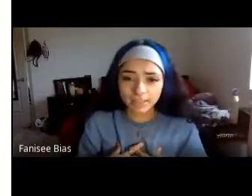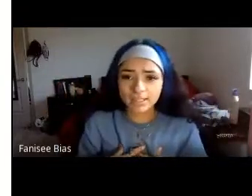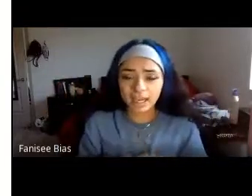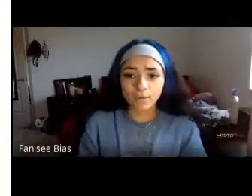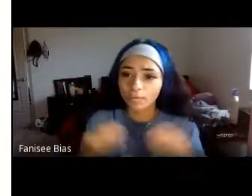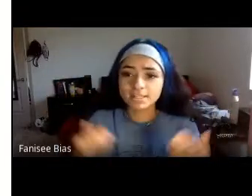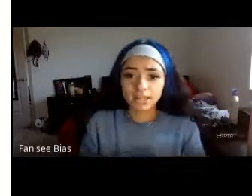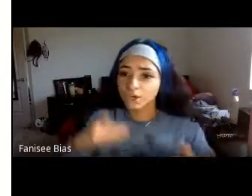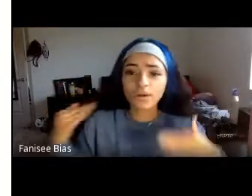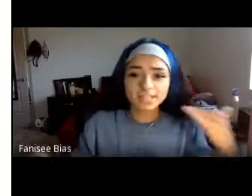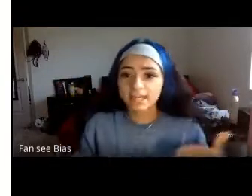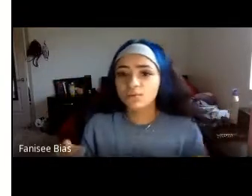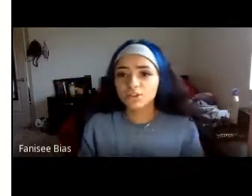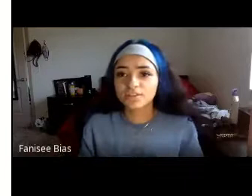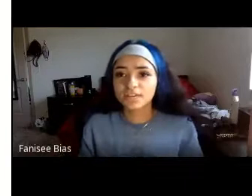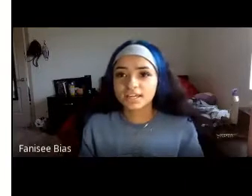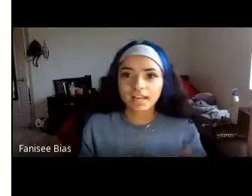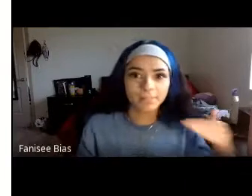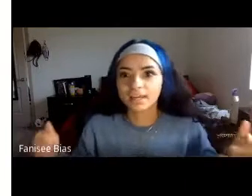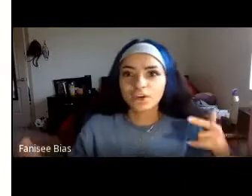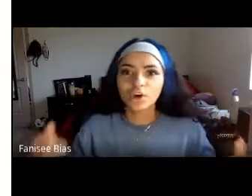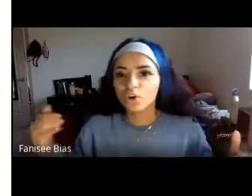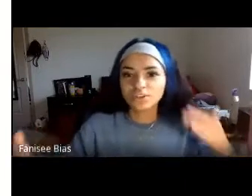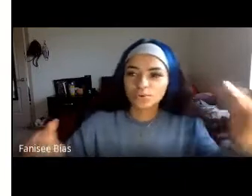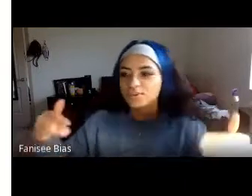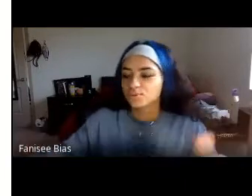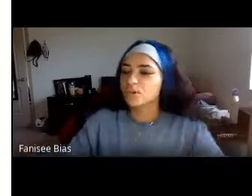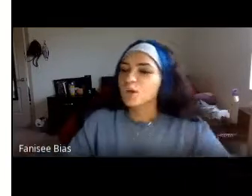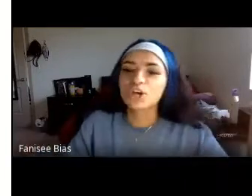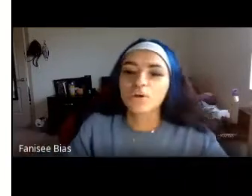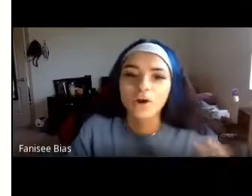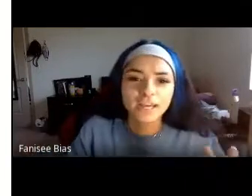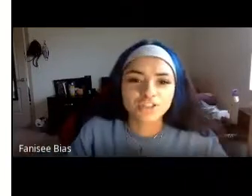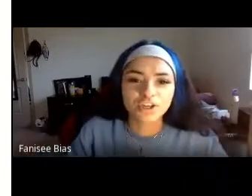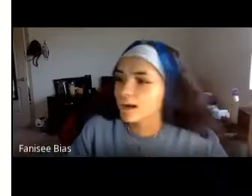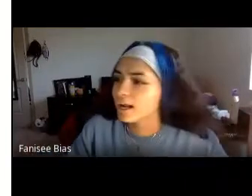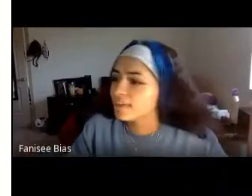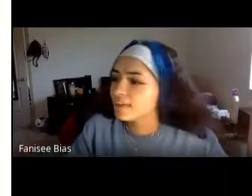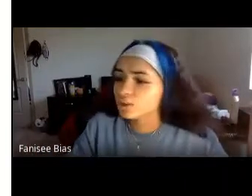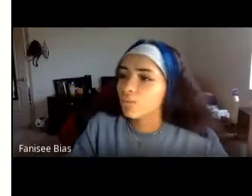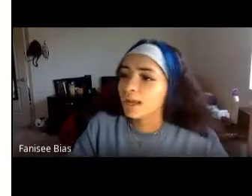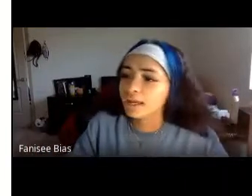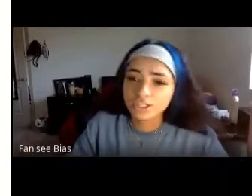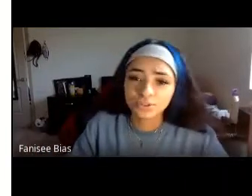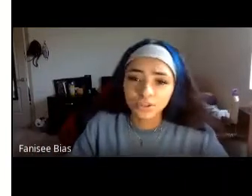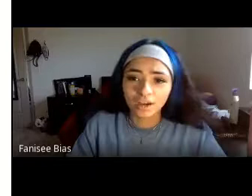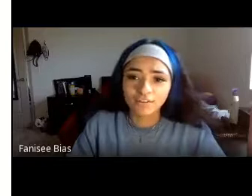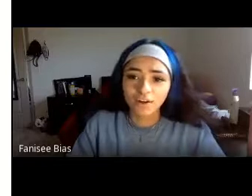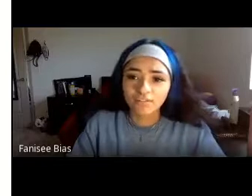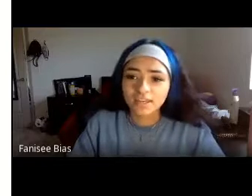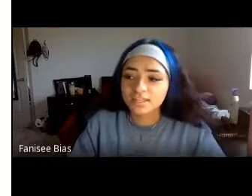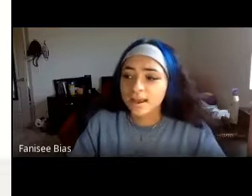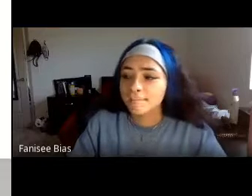utilize just because like I'm always like resonating with certain things and I'm like, oh, this is cool, this is cool. So, okay, sorry. I think I took way too